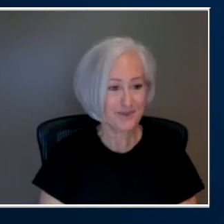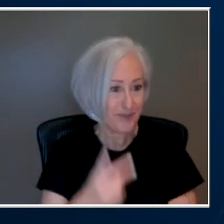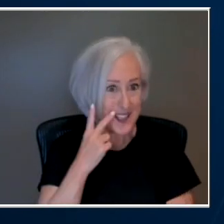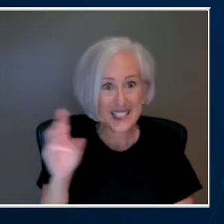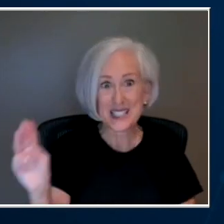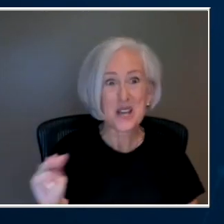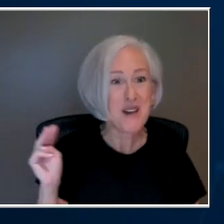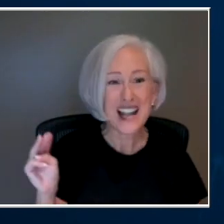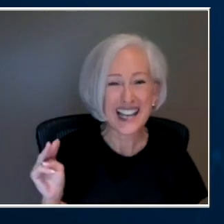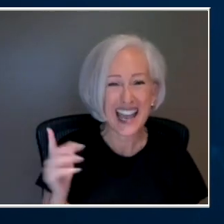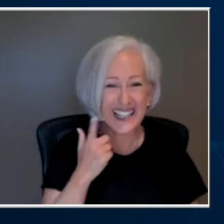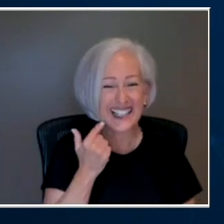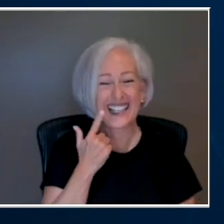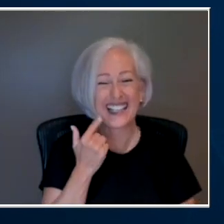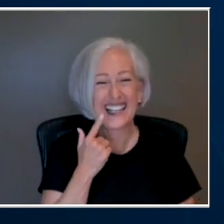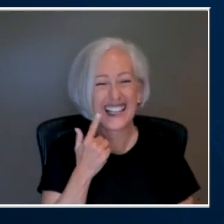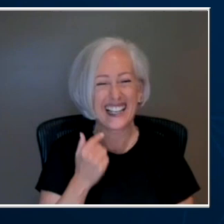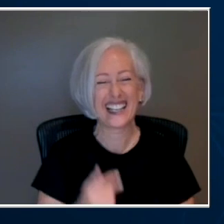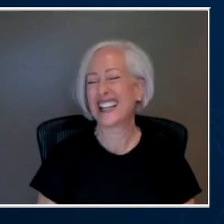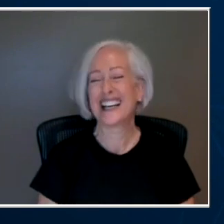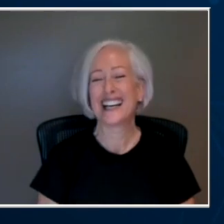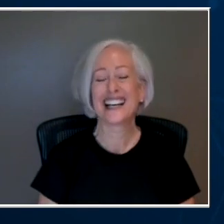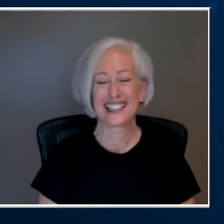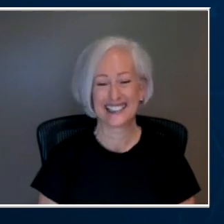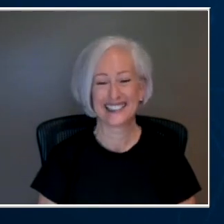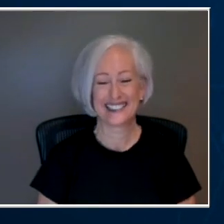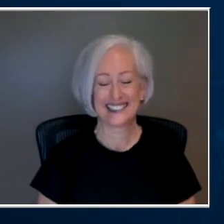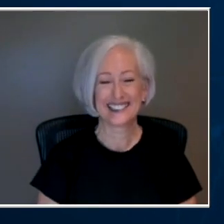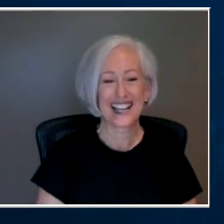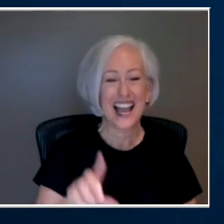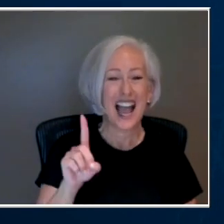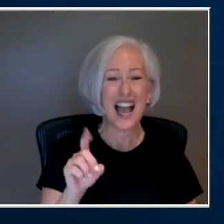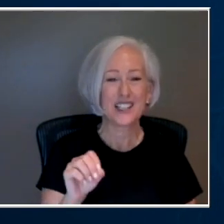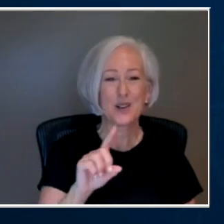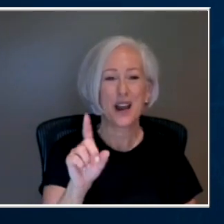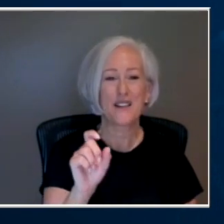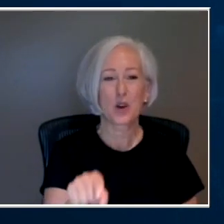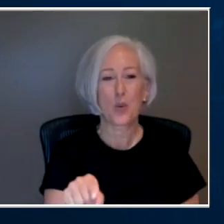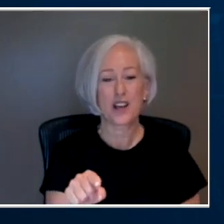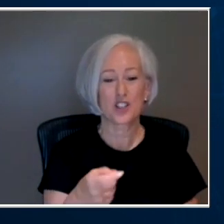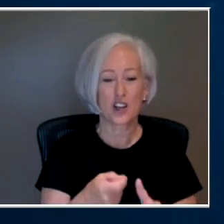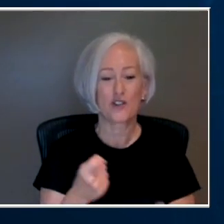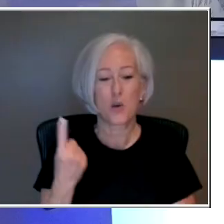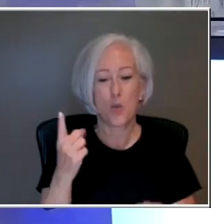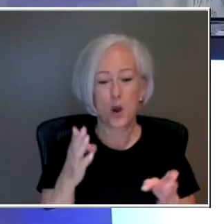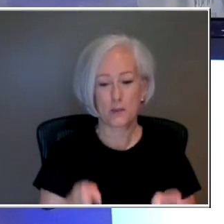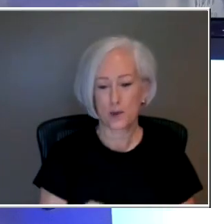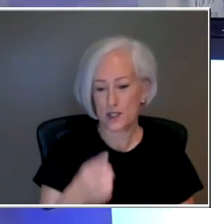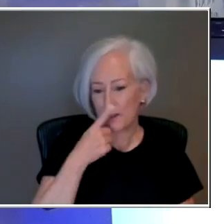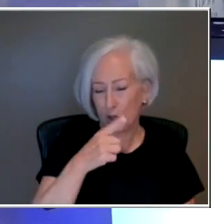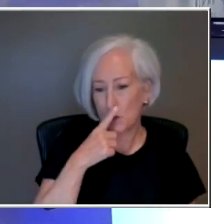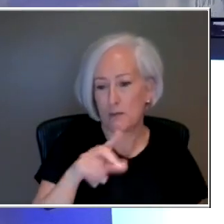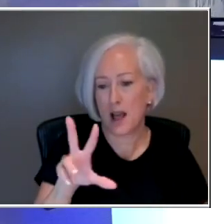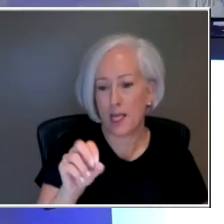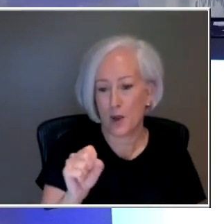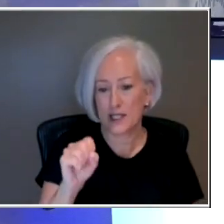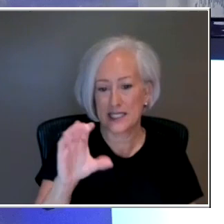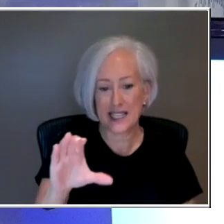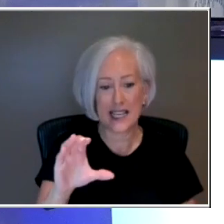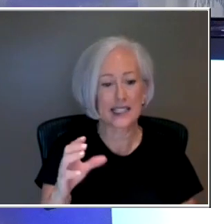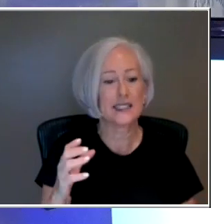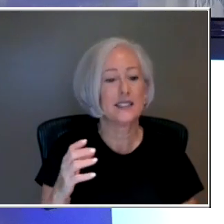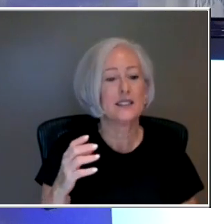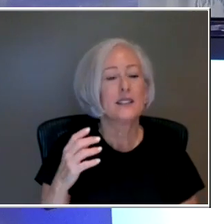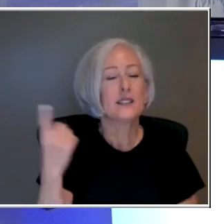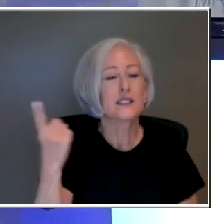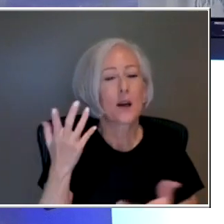Monday. Yes. I do have a quick question from one viewer, if you can spare 30 seconds. Our viewer Yen Liang wants